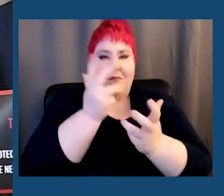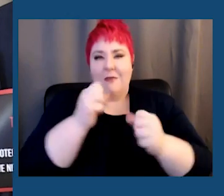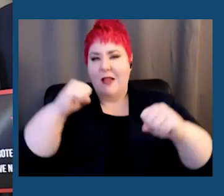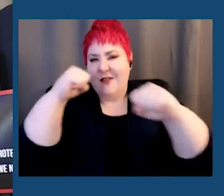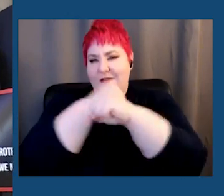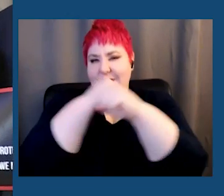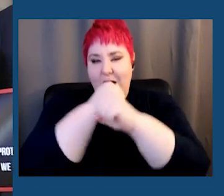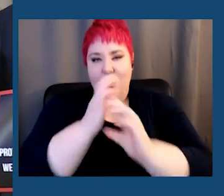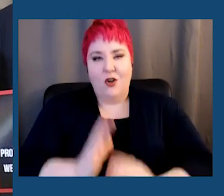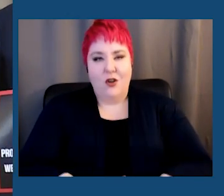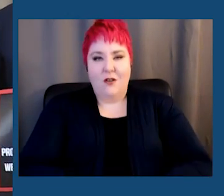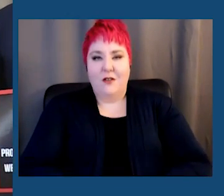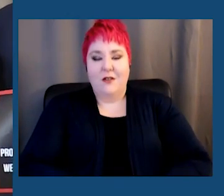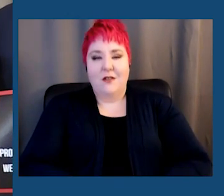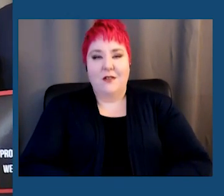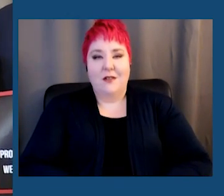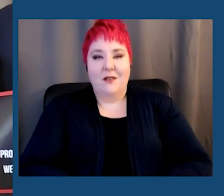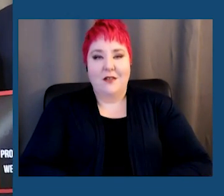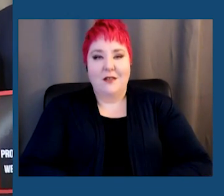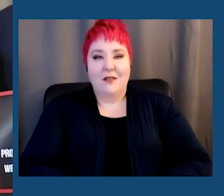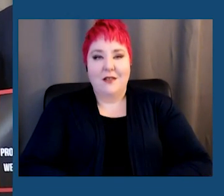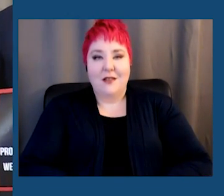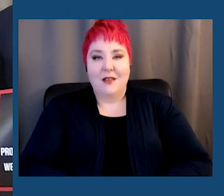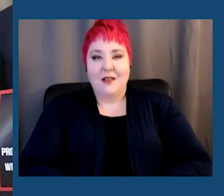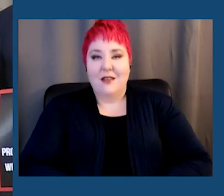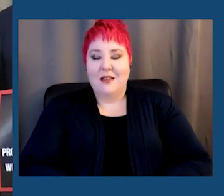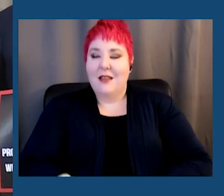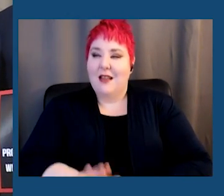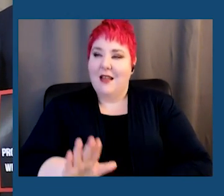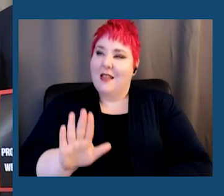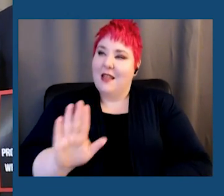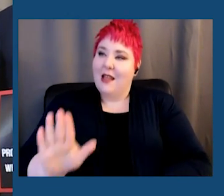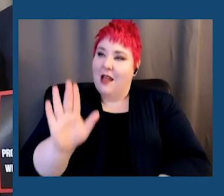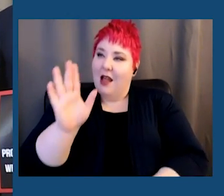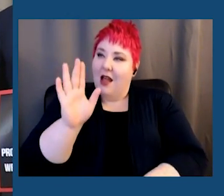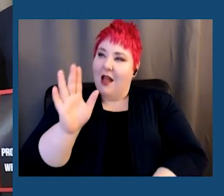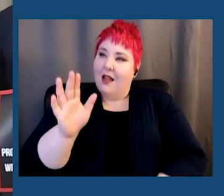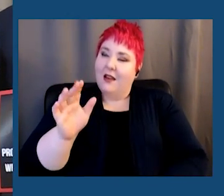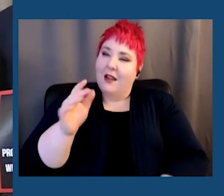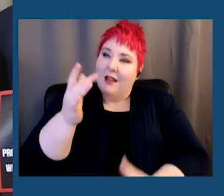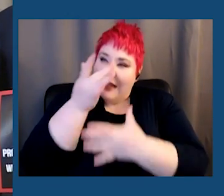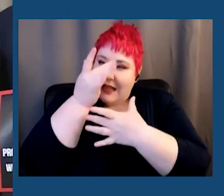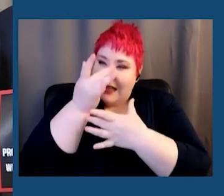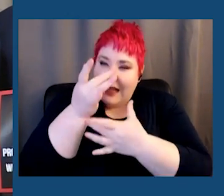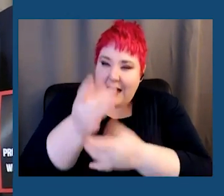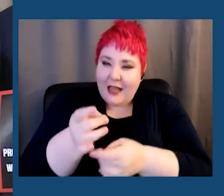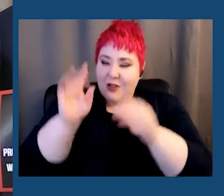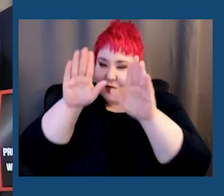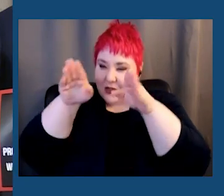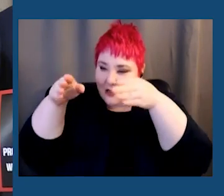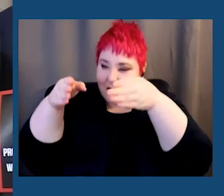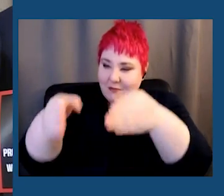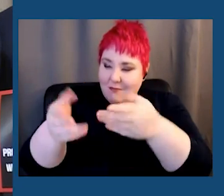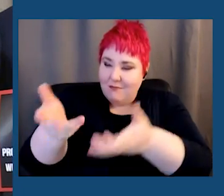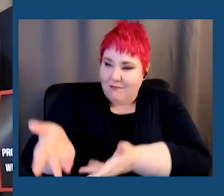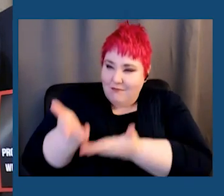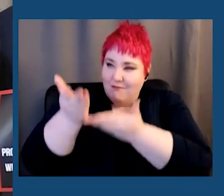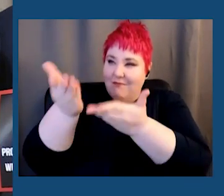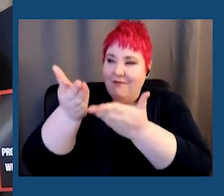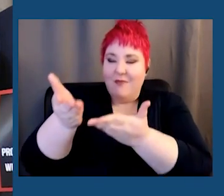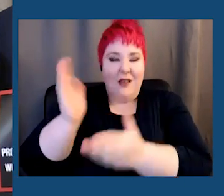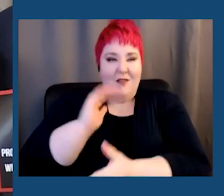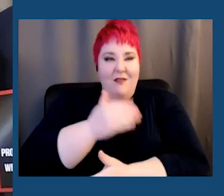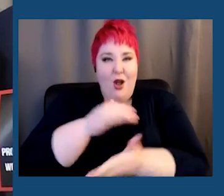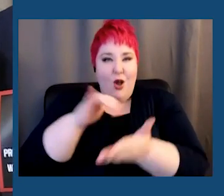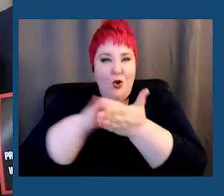who has put the interests and the voices of everyday New Yorker, our Governor